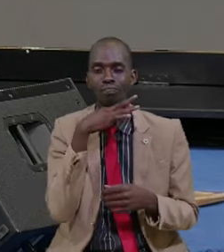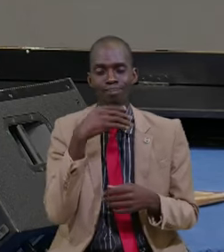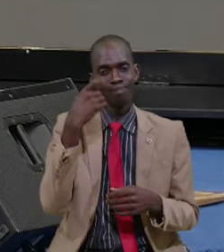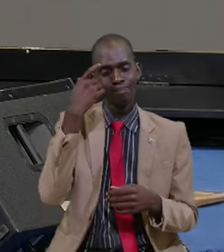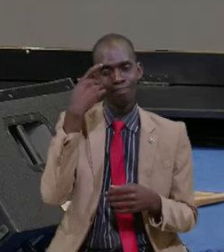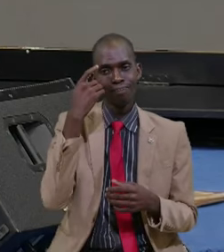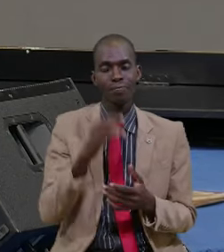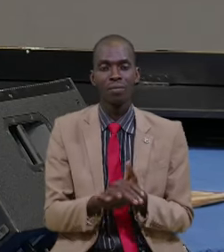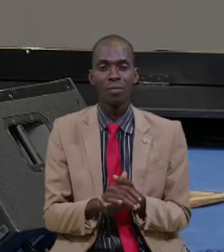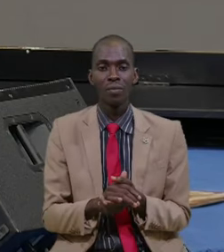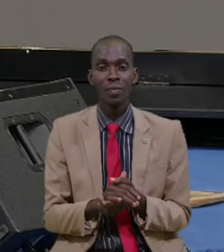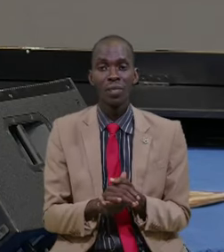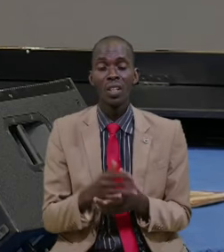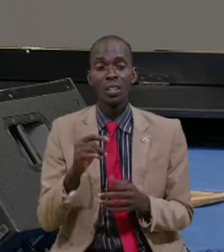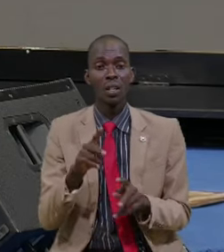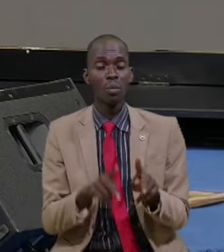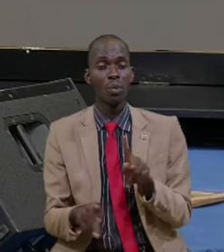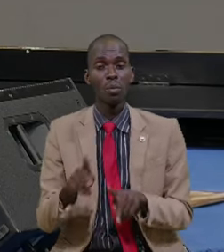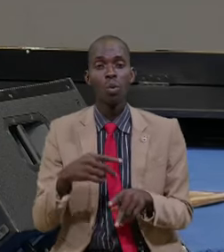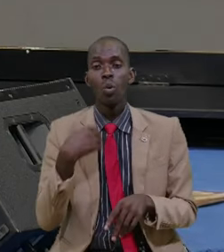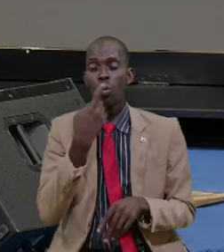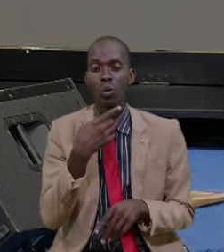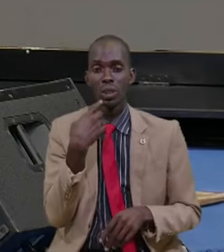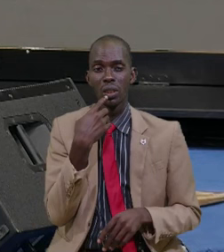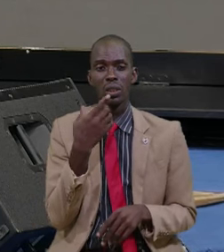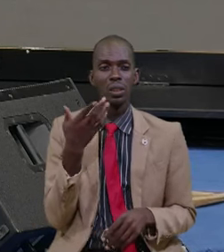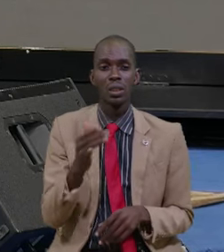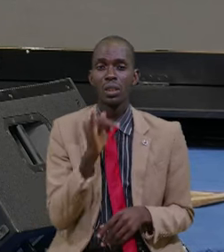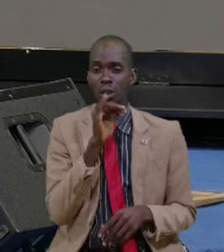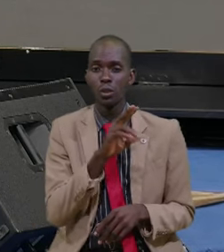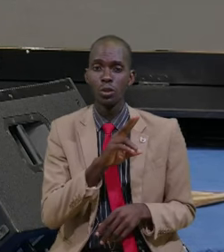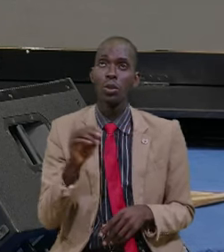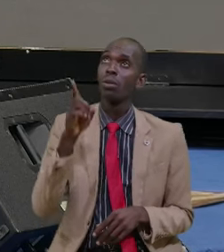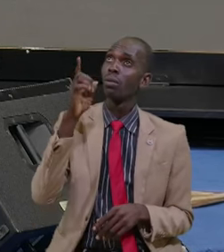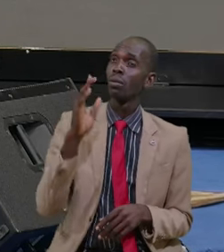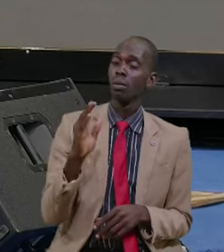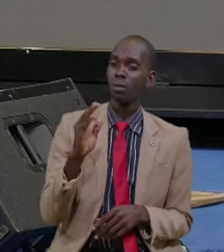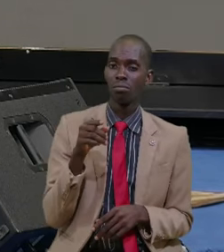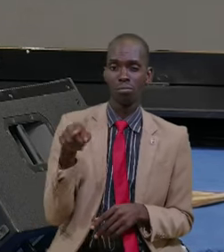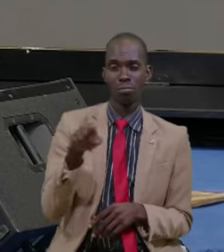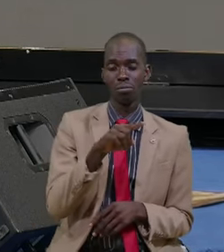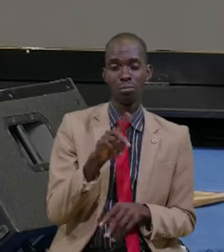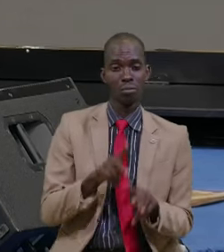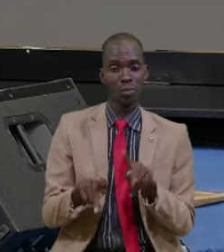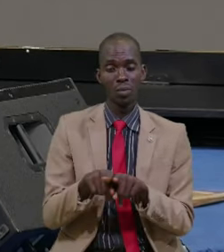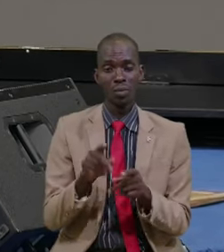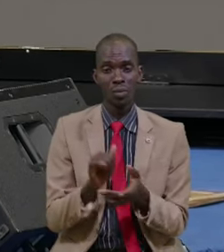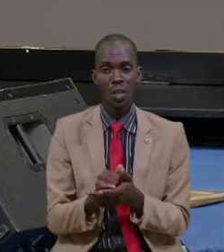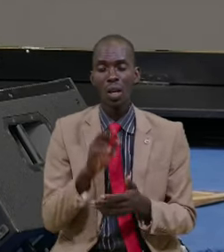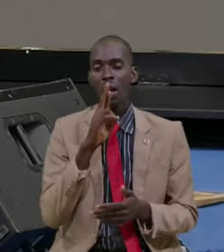are corrupt. The people who say there is no God, they're corrupt. The people who